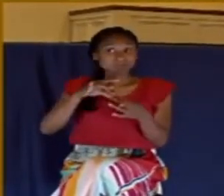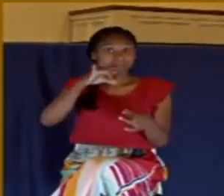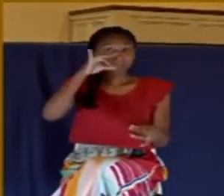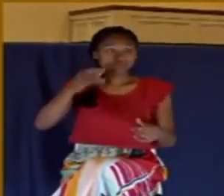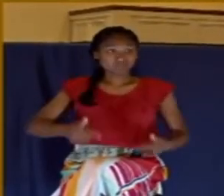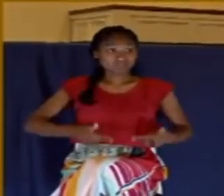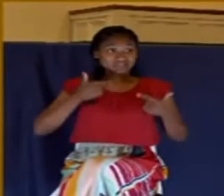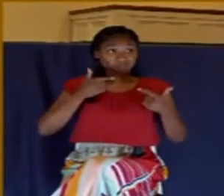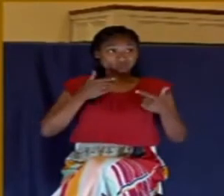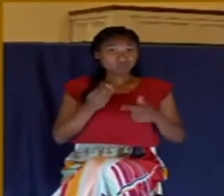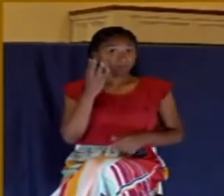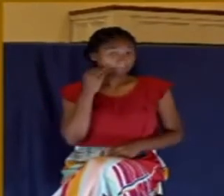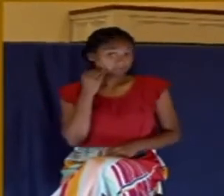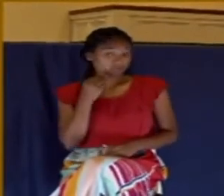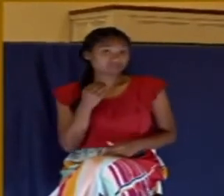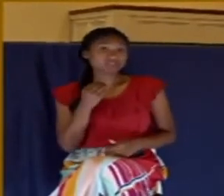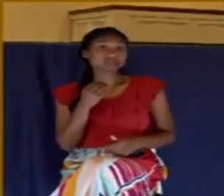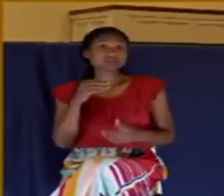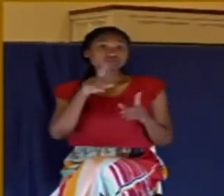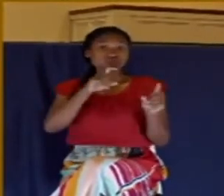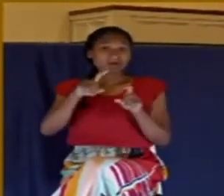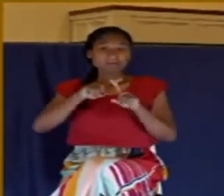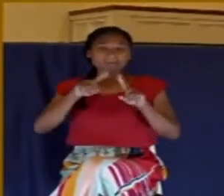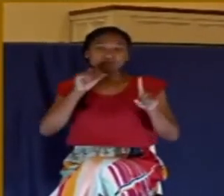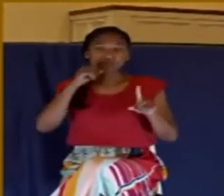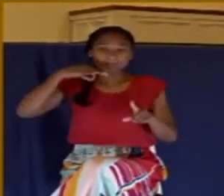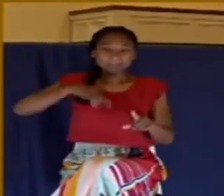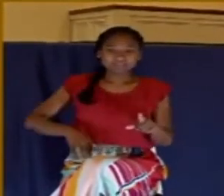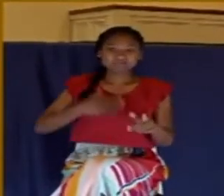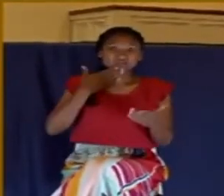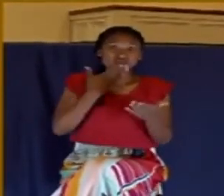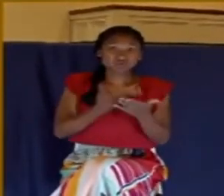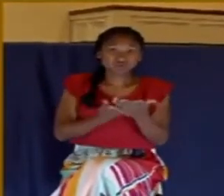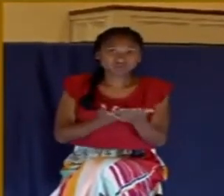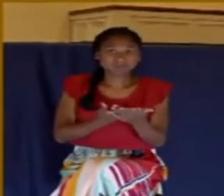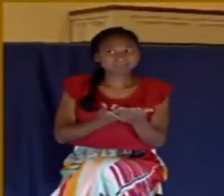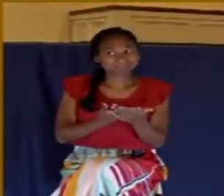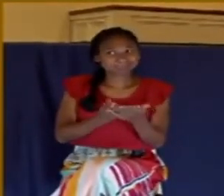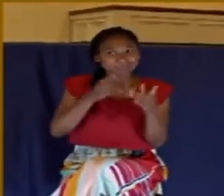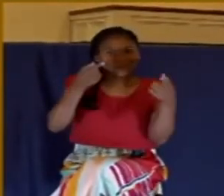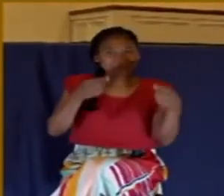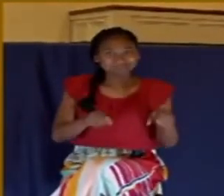go through a trial and you don't get the good from it, you know what God will do? He'll send you through another trial.